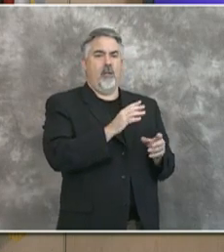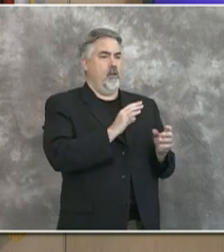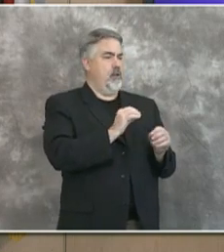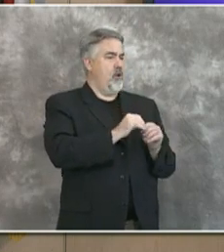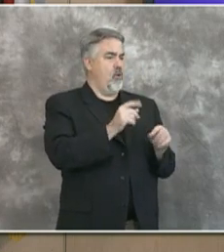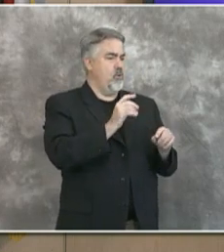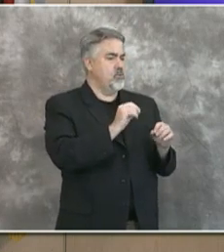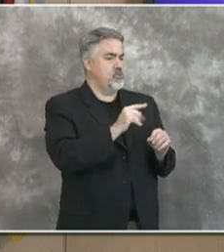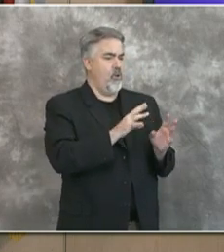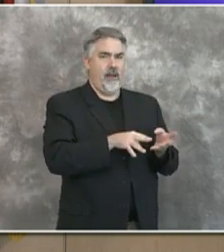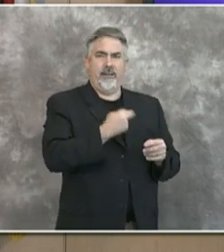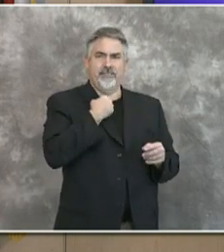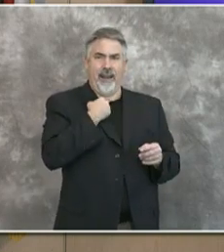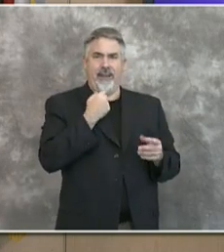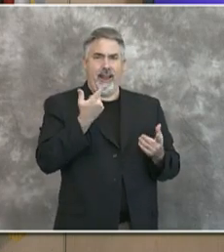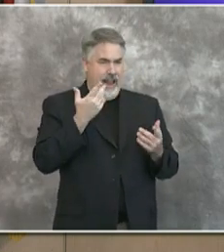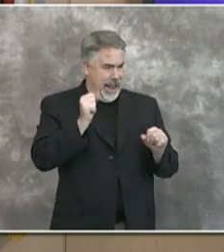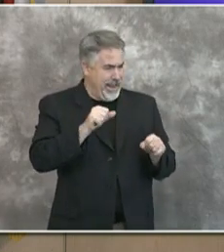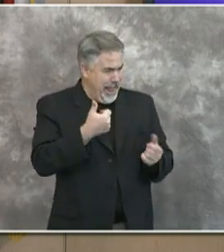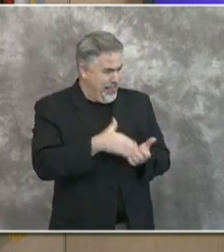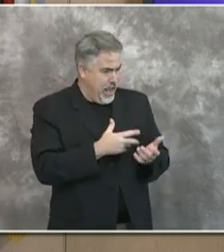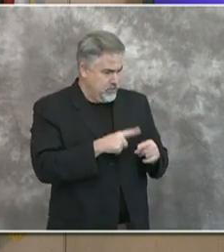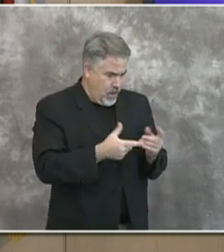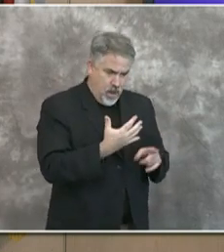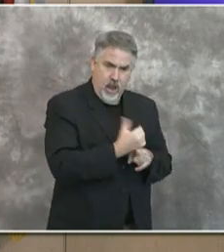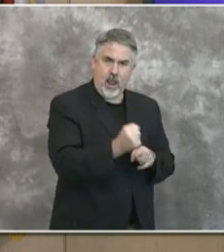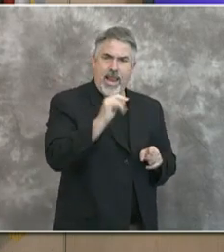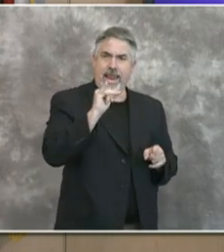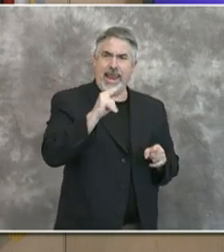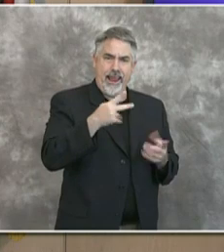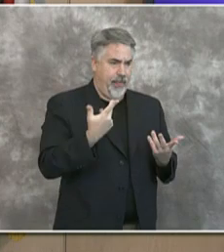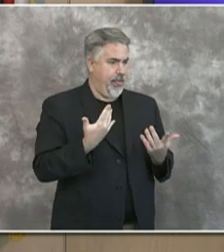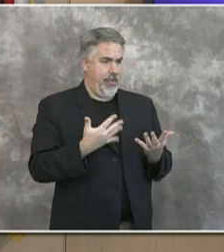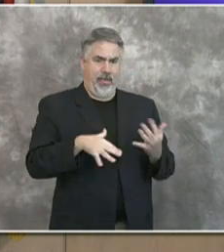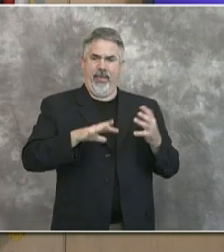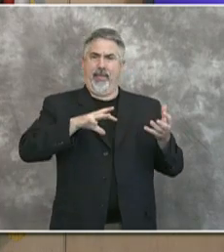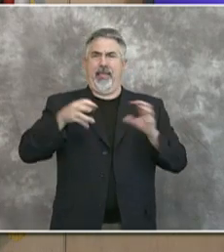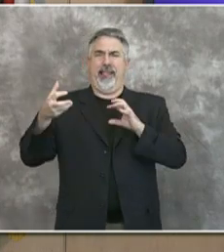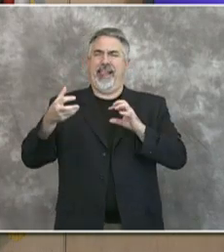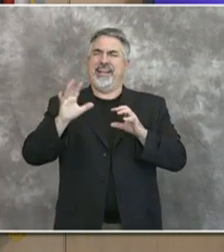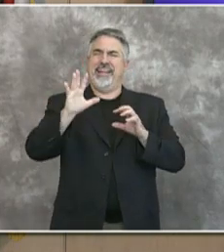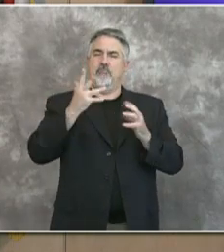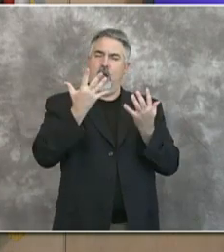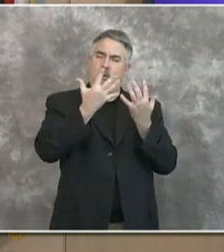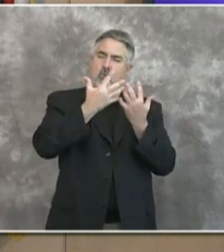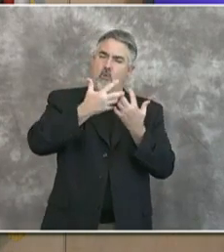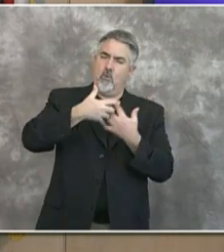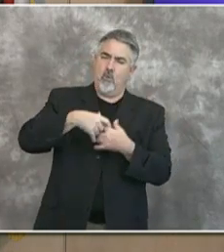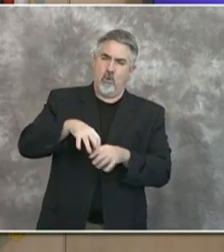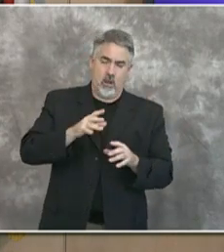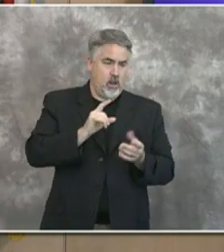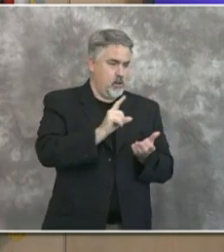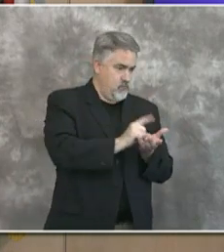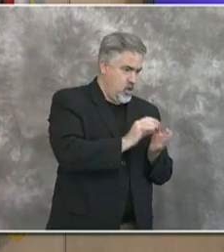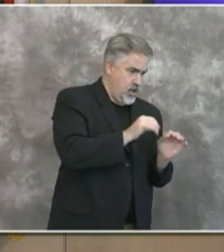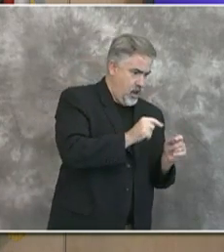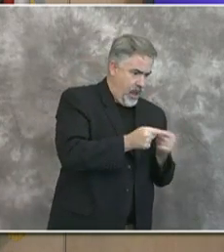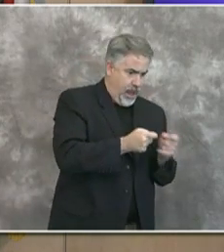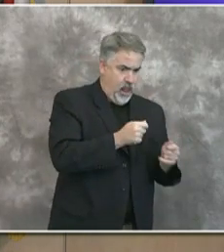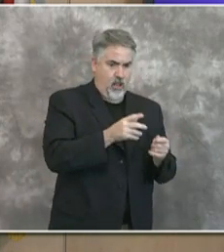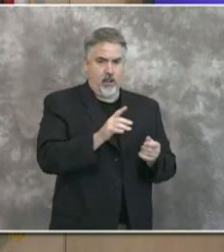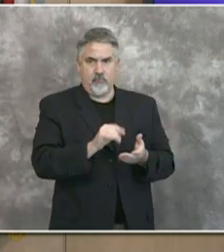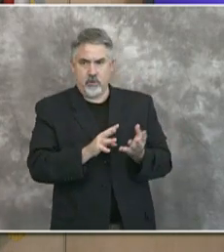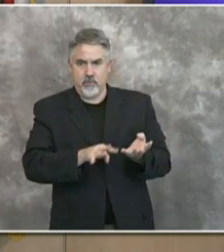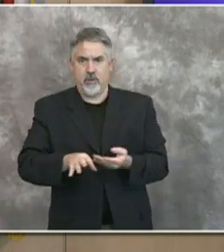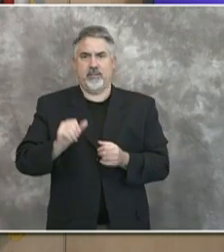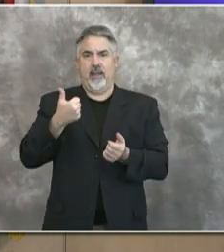capacity to have that toner do 10,000 sheets of paper a day. And so all of the various components that go into executing on a test are